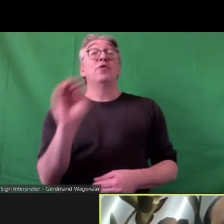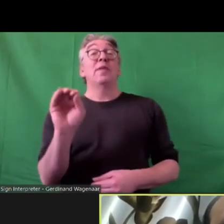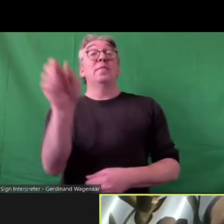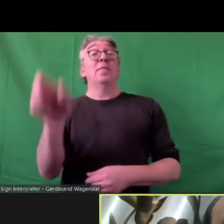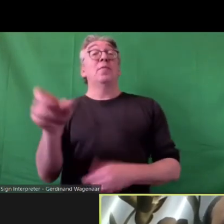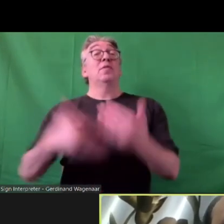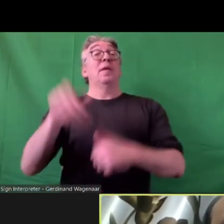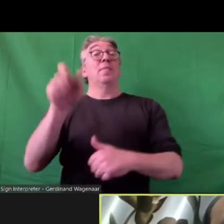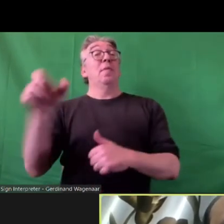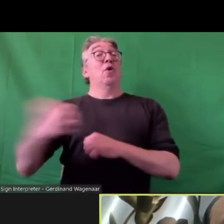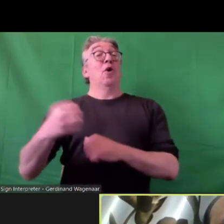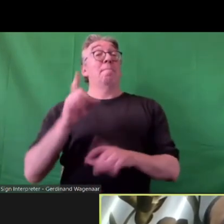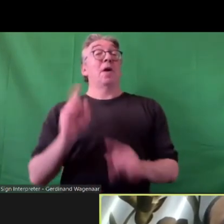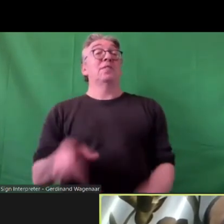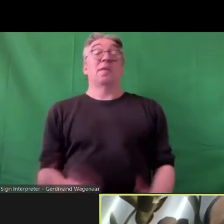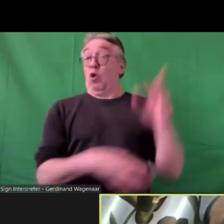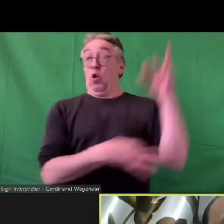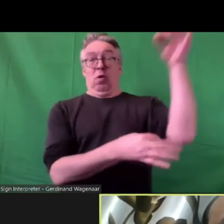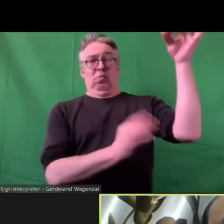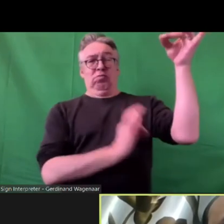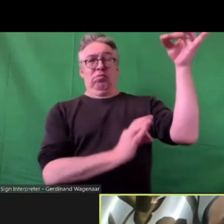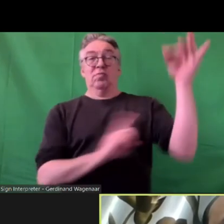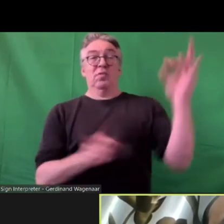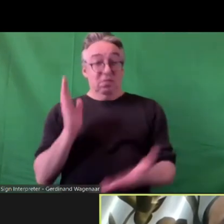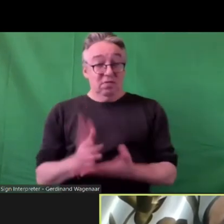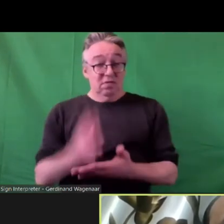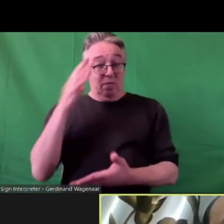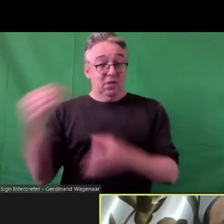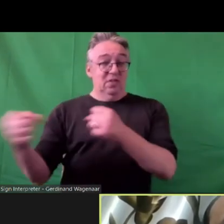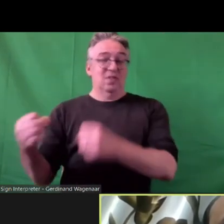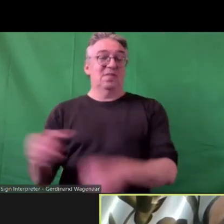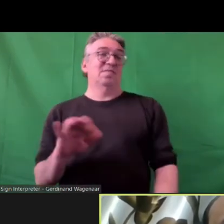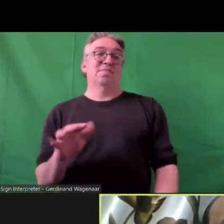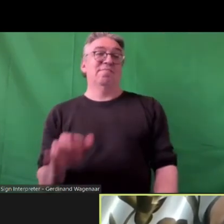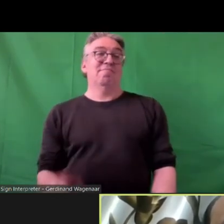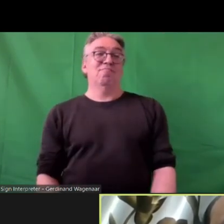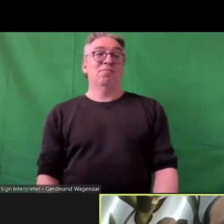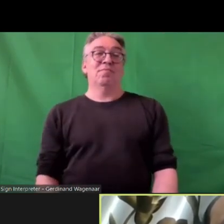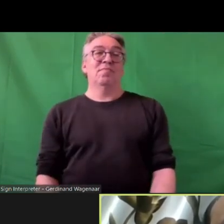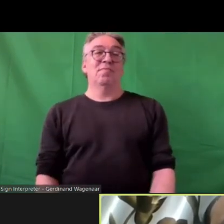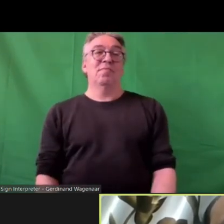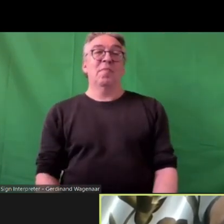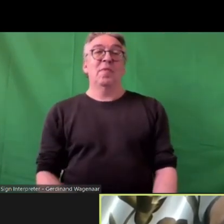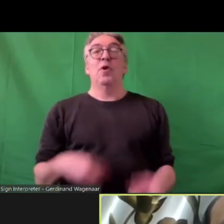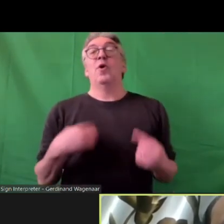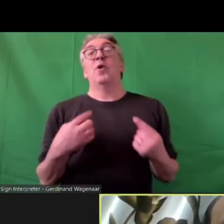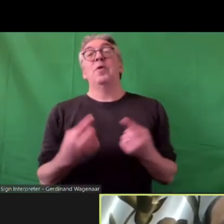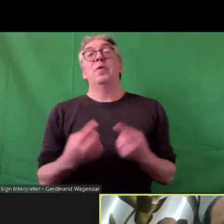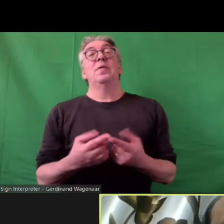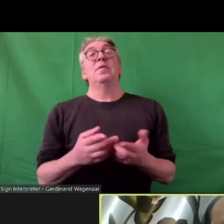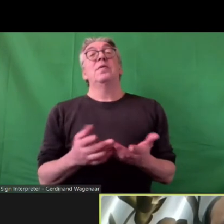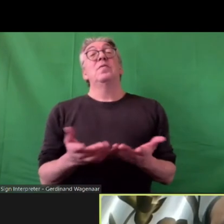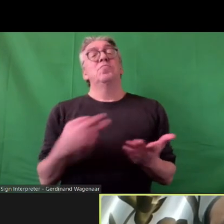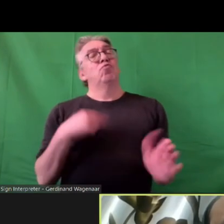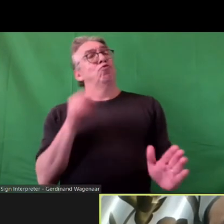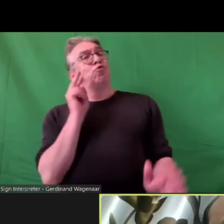of international and national organizations are working to promote the rights of people with disabilities. As we saw, they're